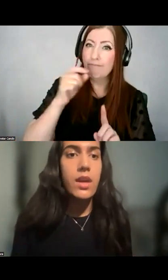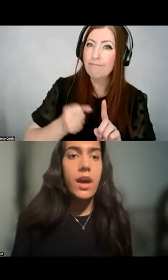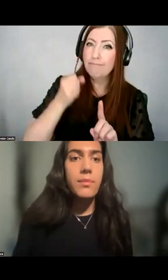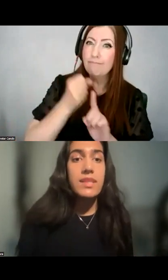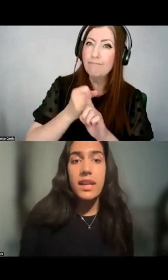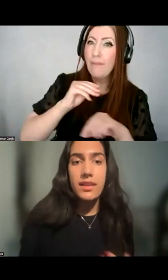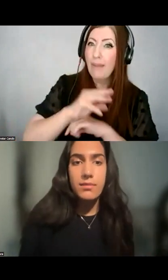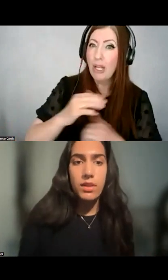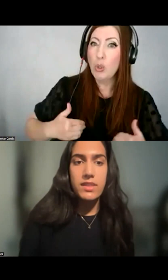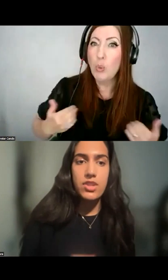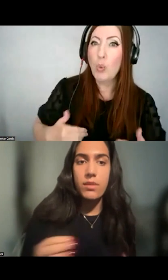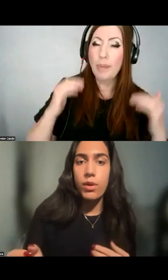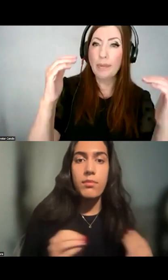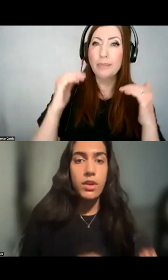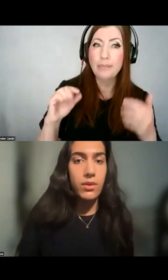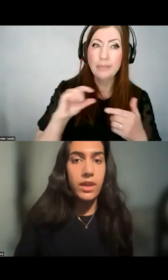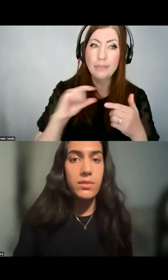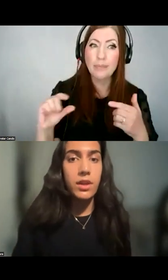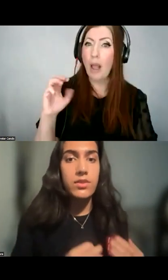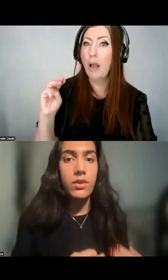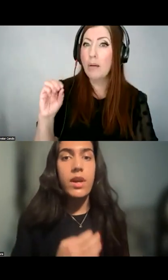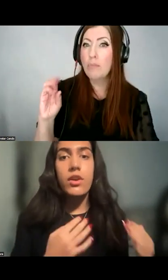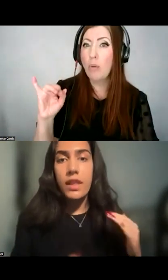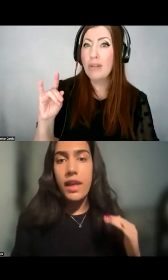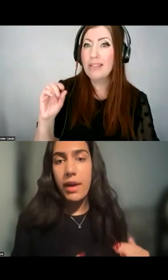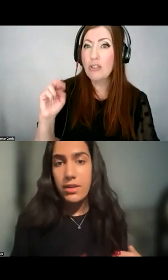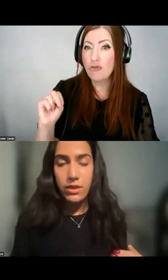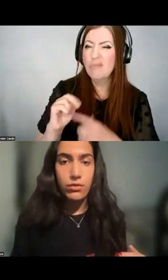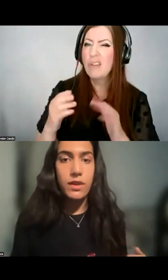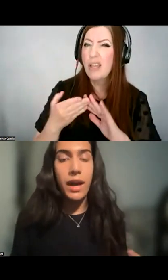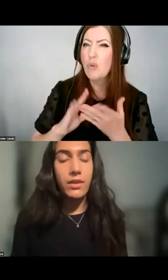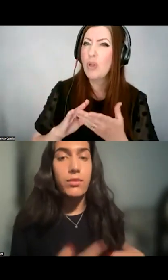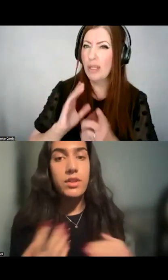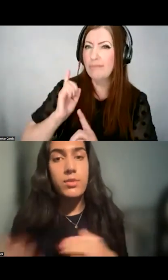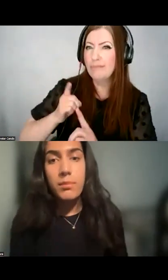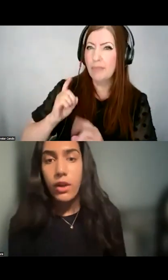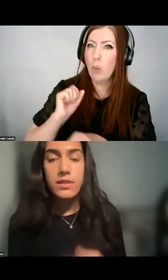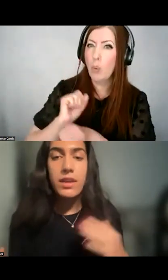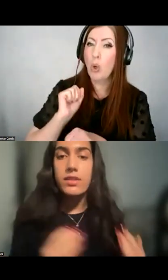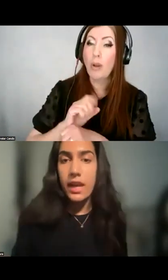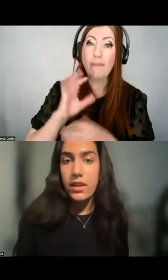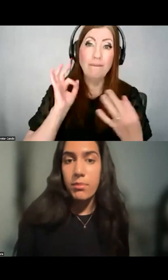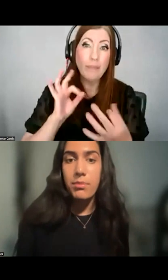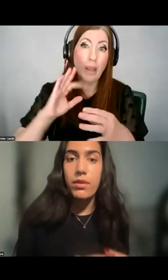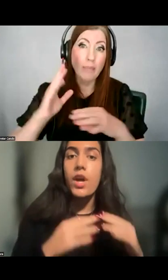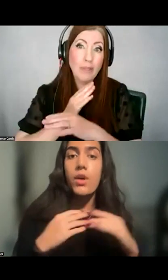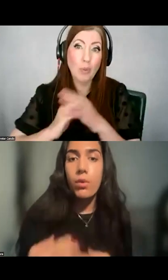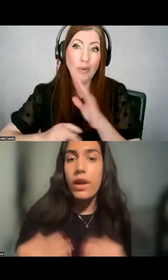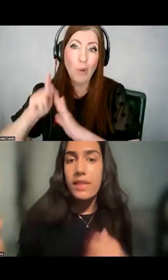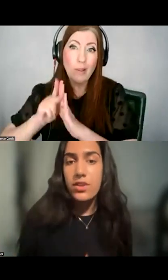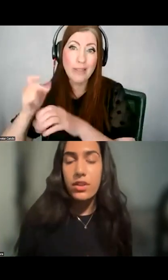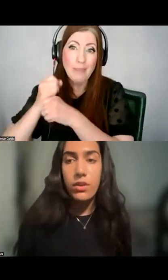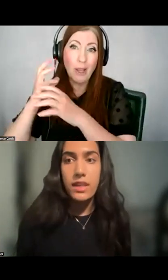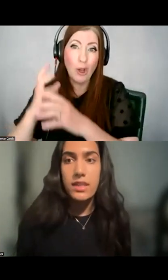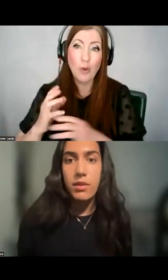youth. The second is mobilization and more community-oriented work. So creating that bidirectional feedback loop between policymakers and young people